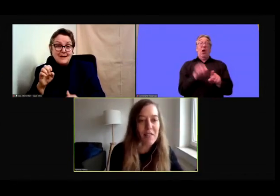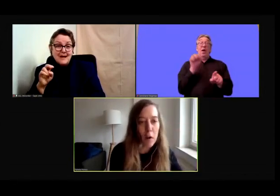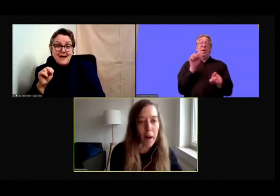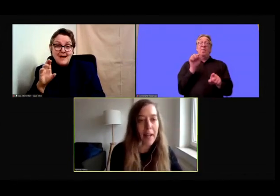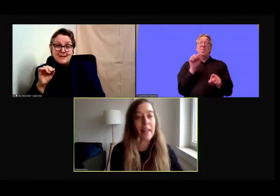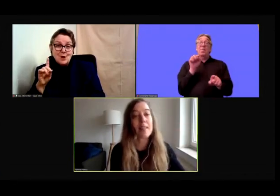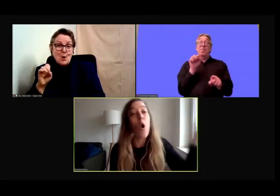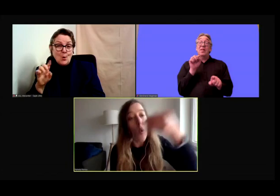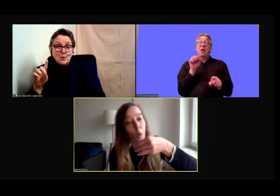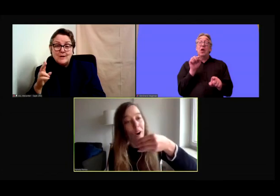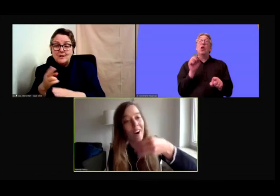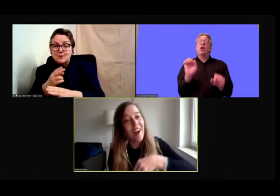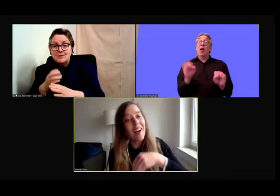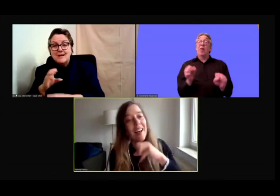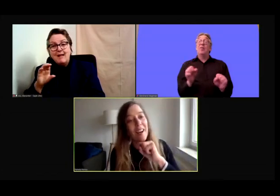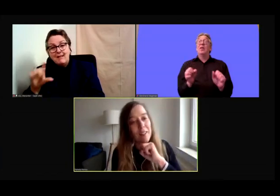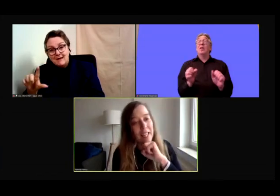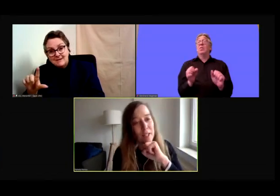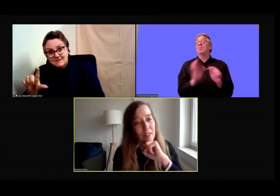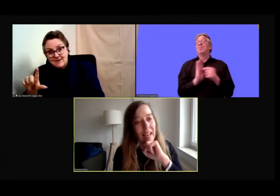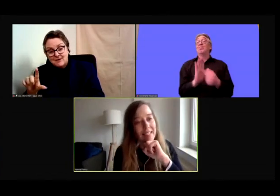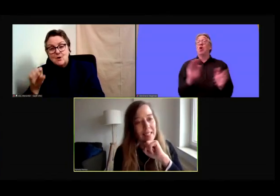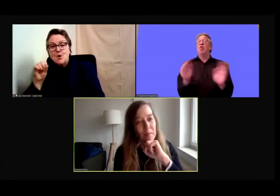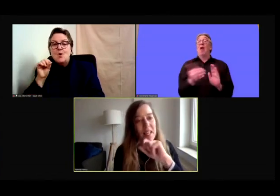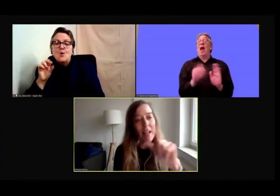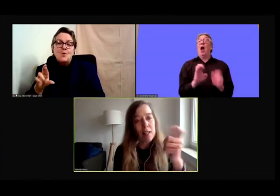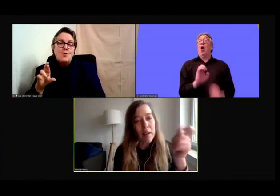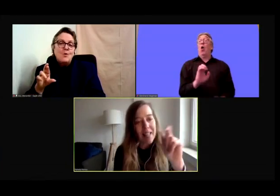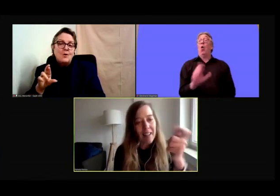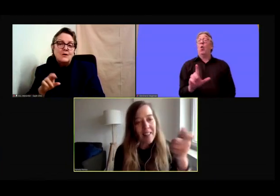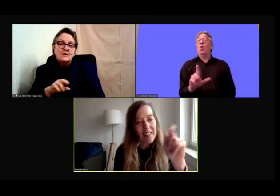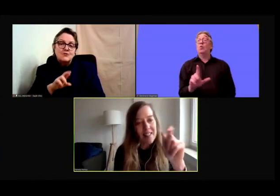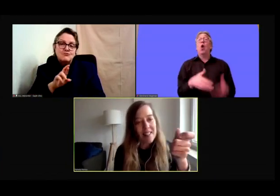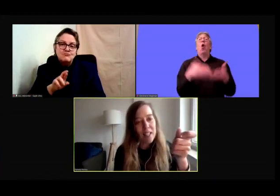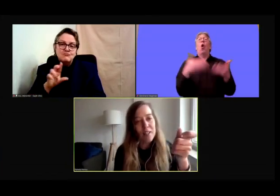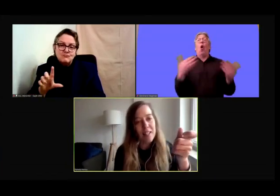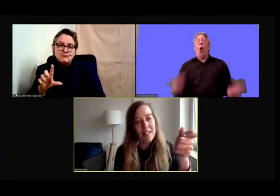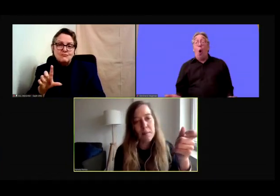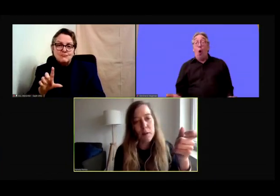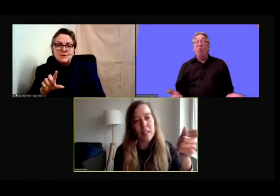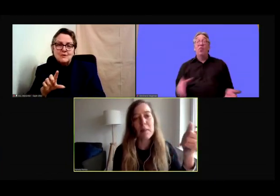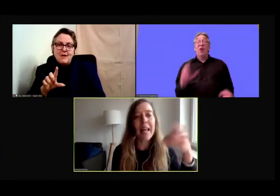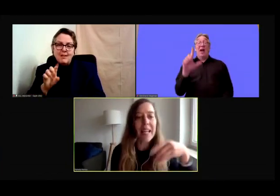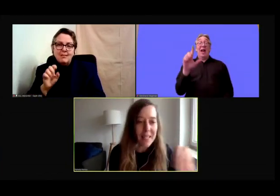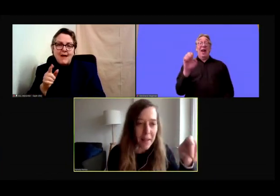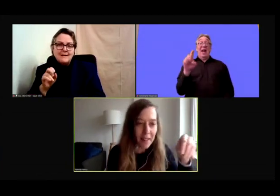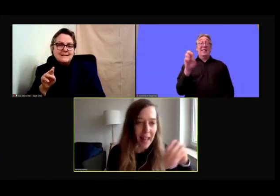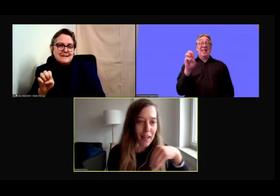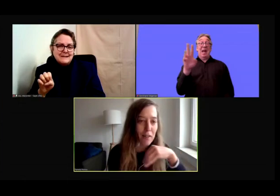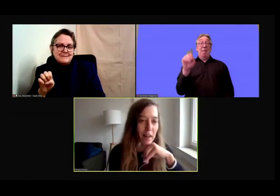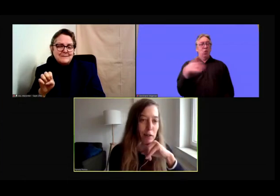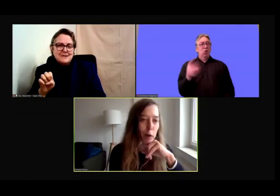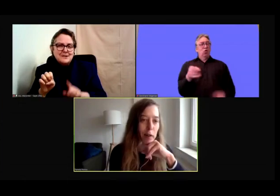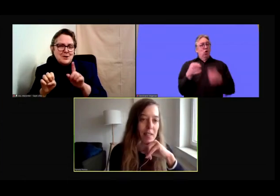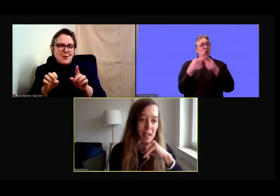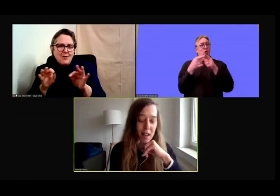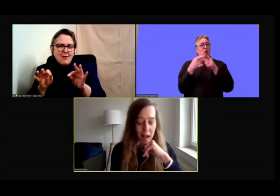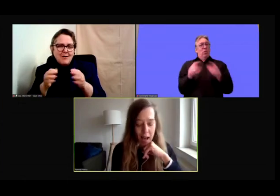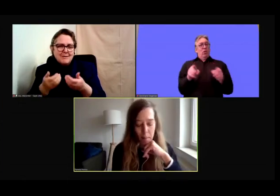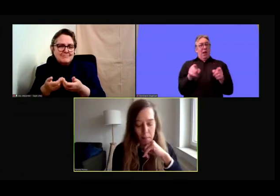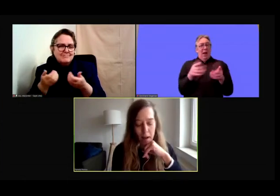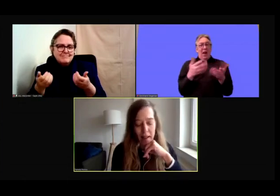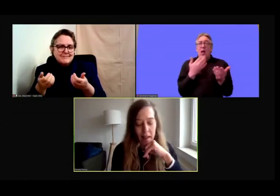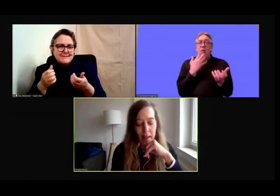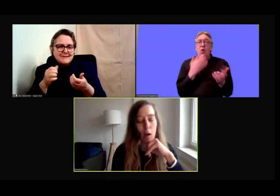encoded using classifier predicates or relational lexemes. So exactly this distinction doesn't seem to explain to me the lack of